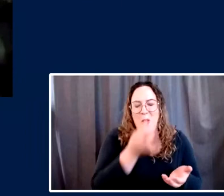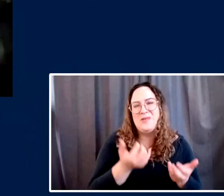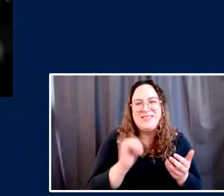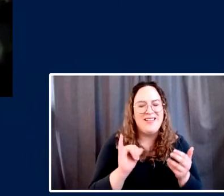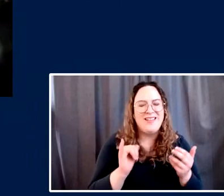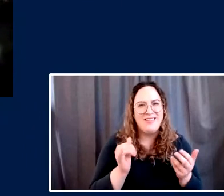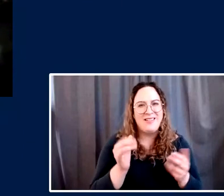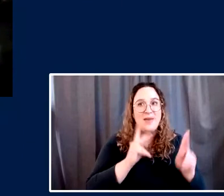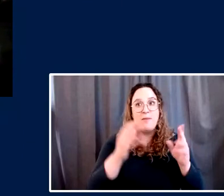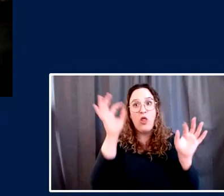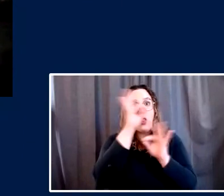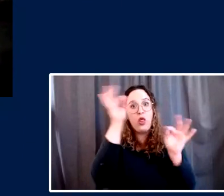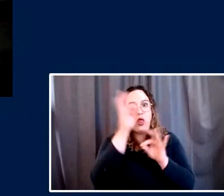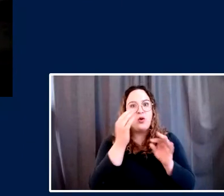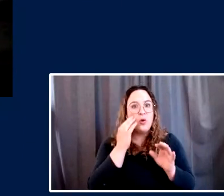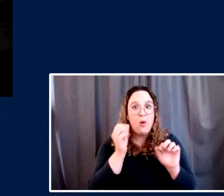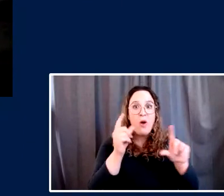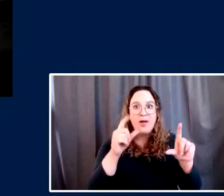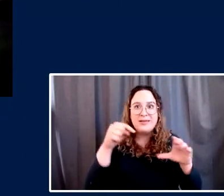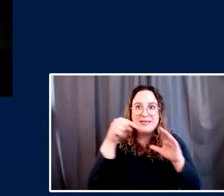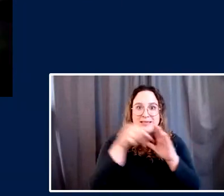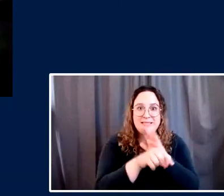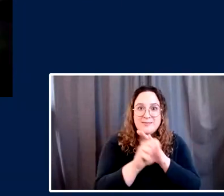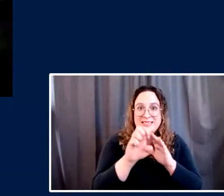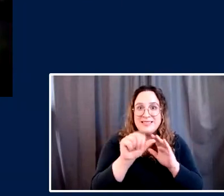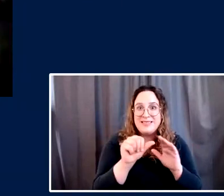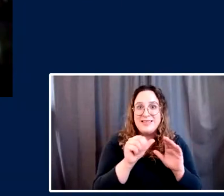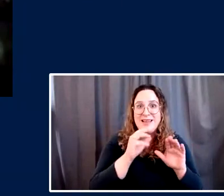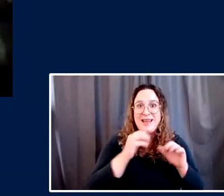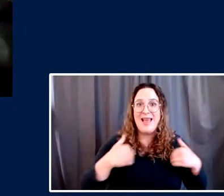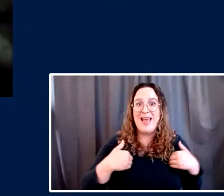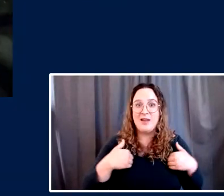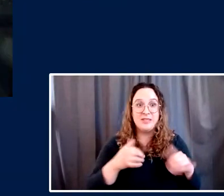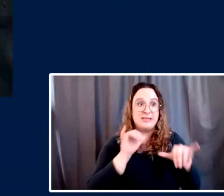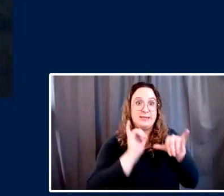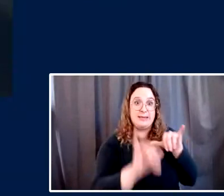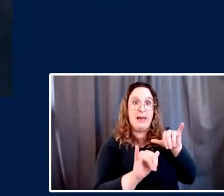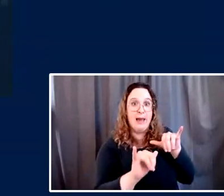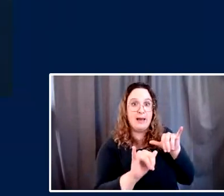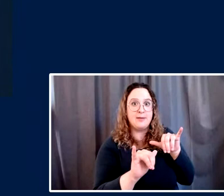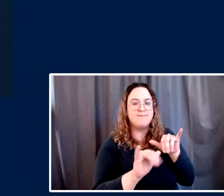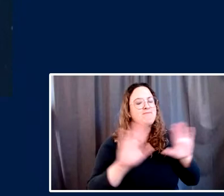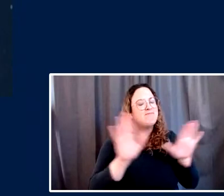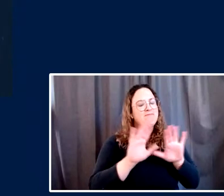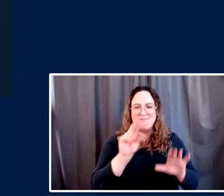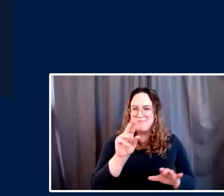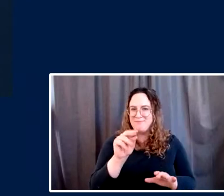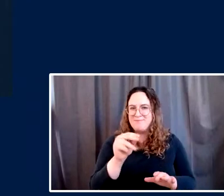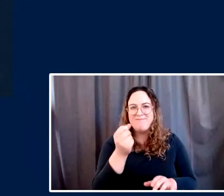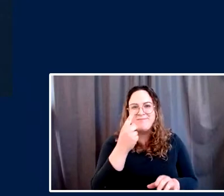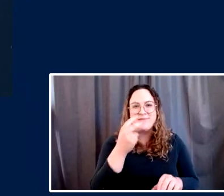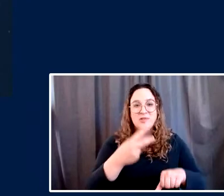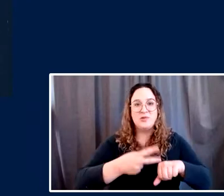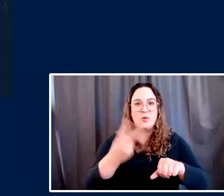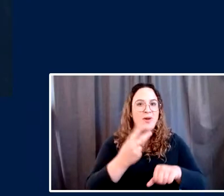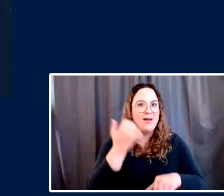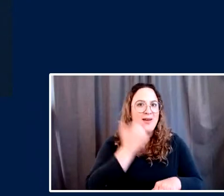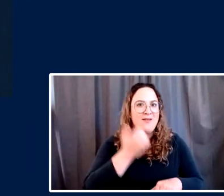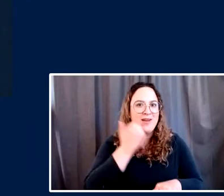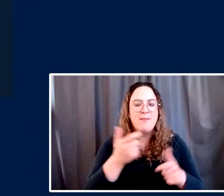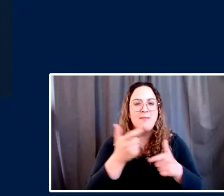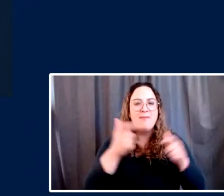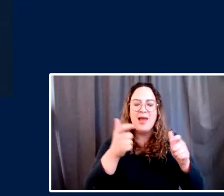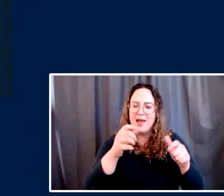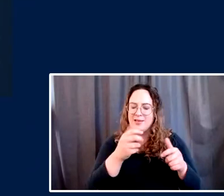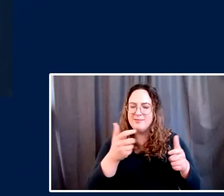all deep sea animals stay in the deep. Twice a day, the largest mass migration on Earth happens in the ocean. It's called